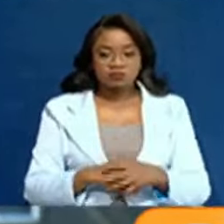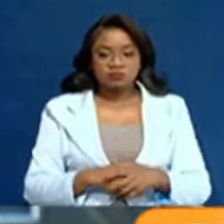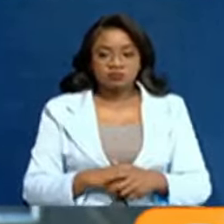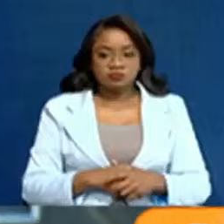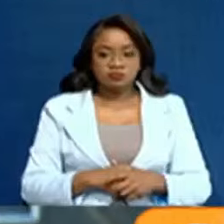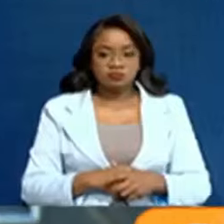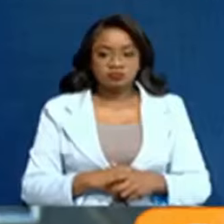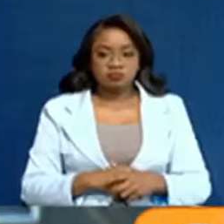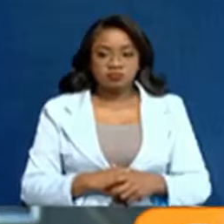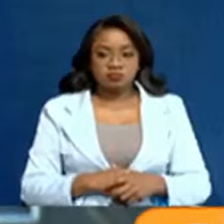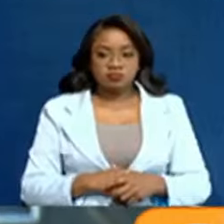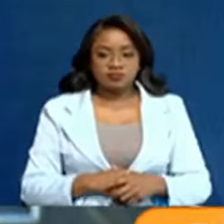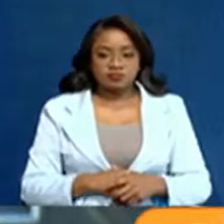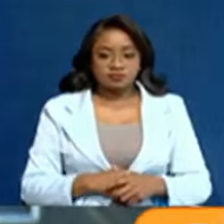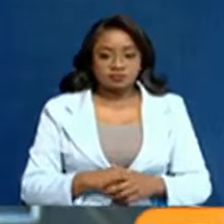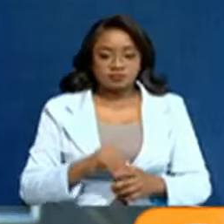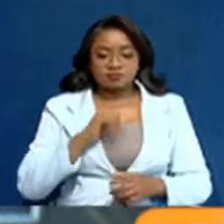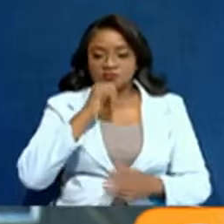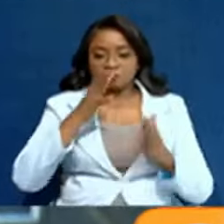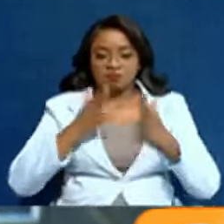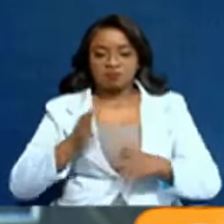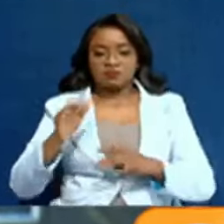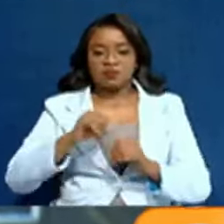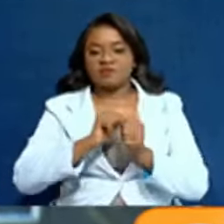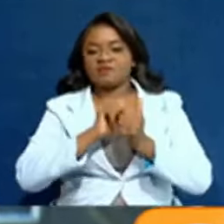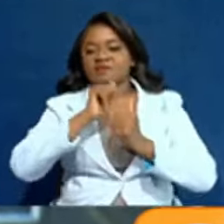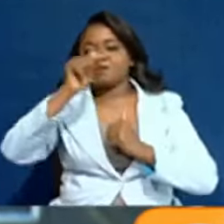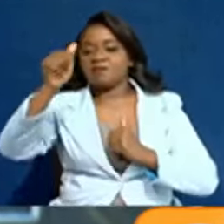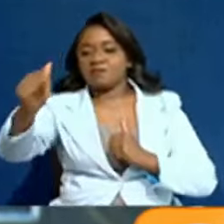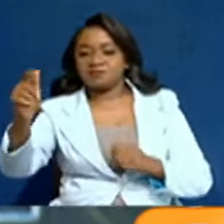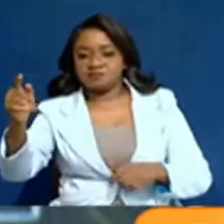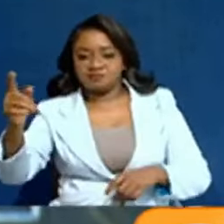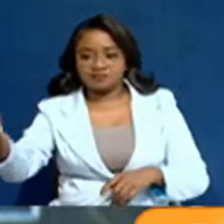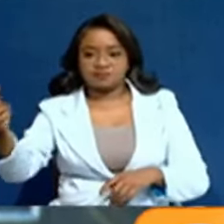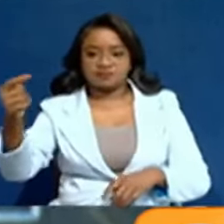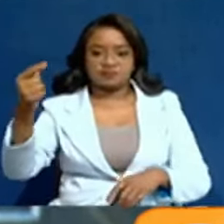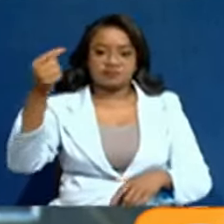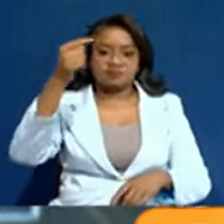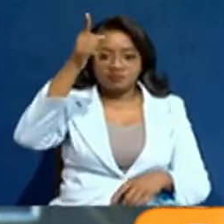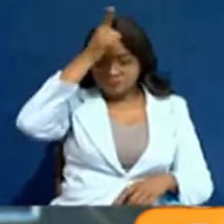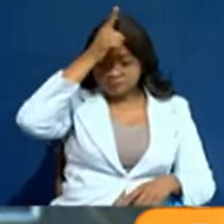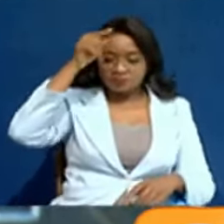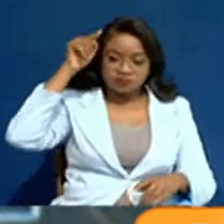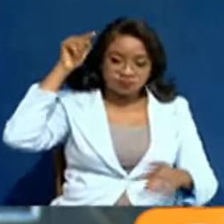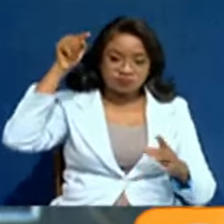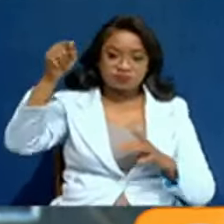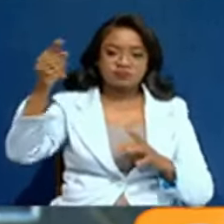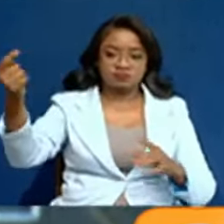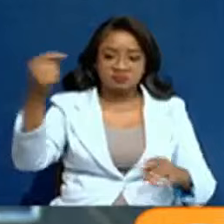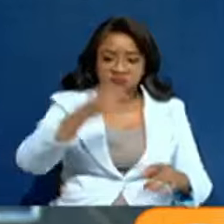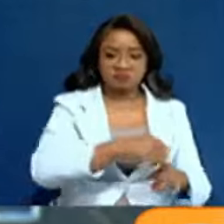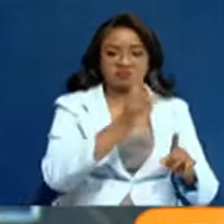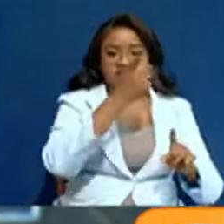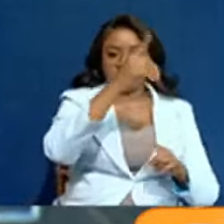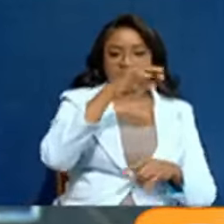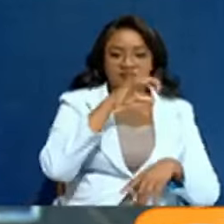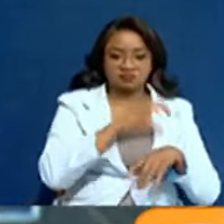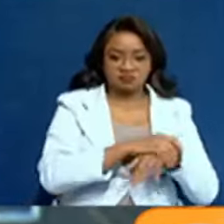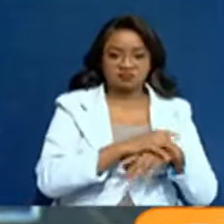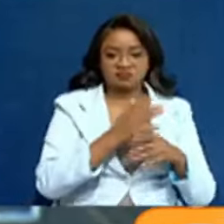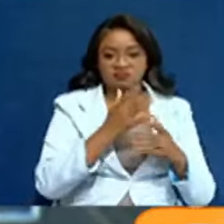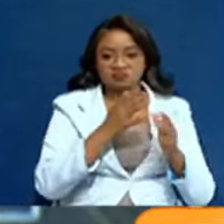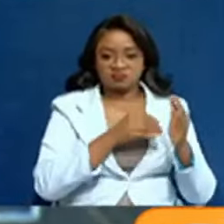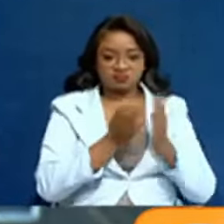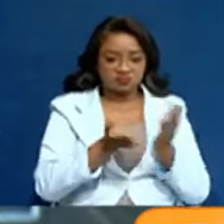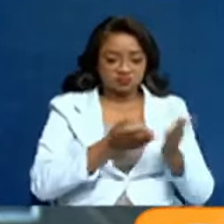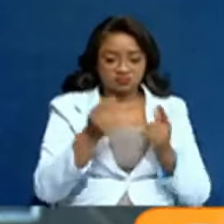come from Fangano Island, where I come from? They don't have to run to Nairobi, to Tamak. Mm. They can go to Homa Bay City or okay. go to Kisumu City. Right. That should be the